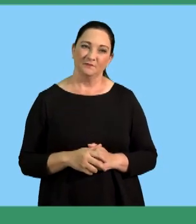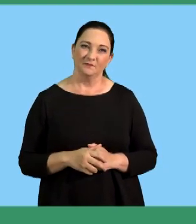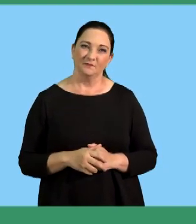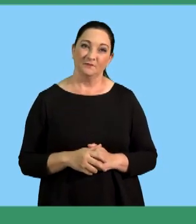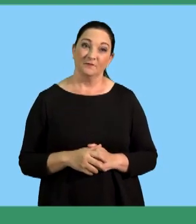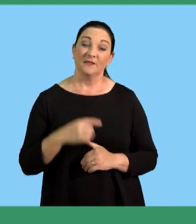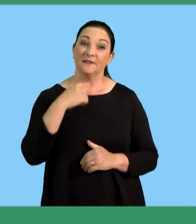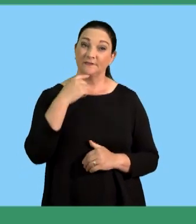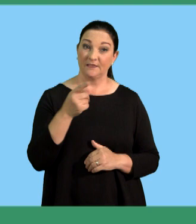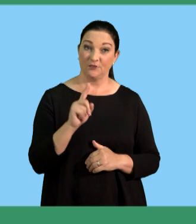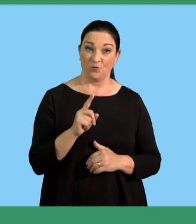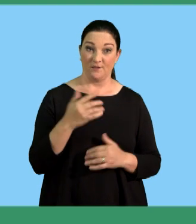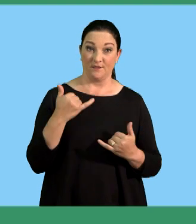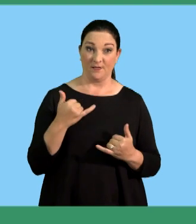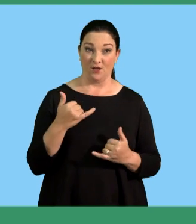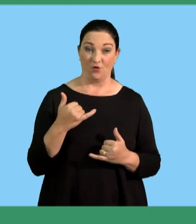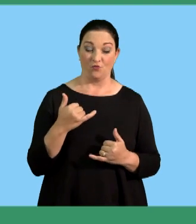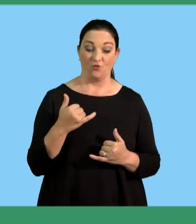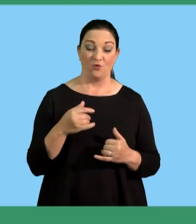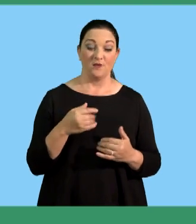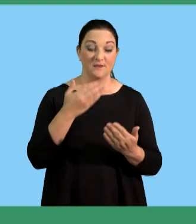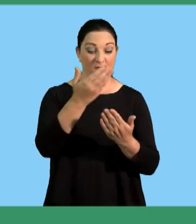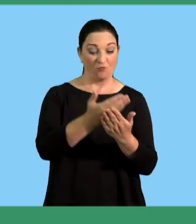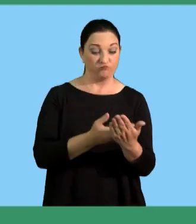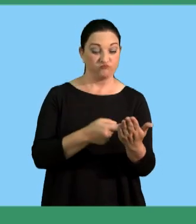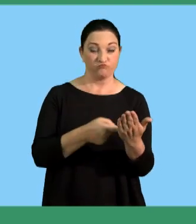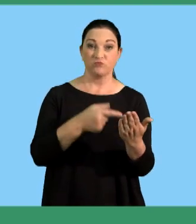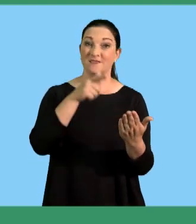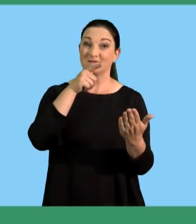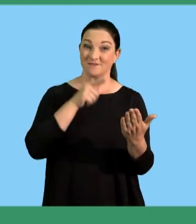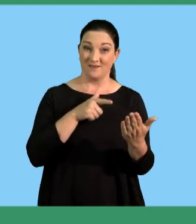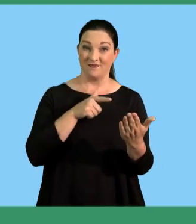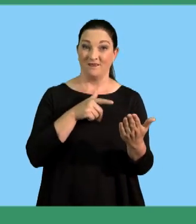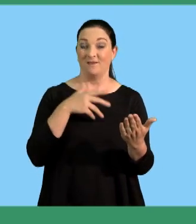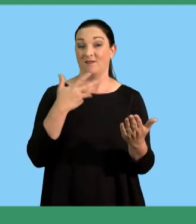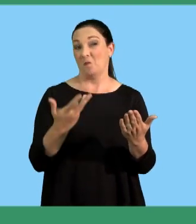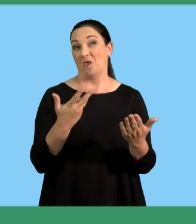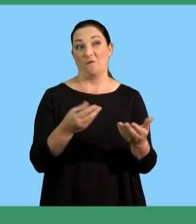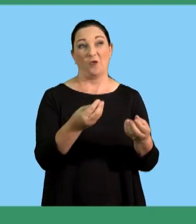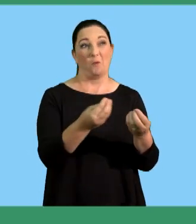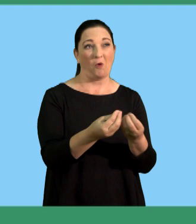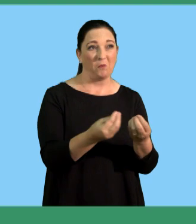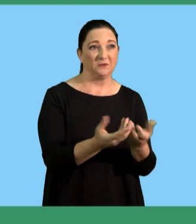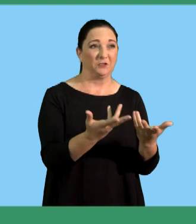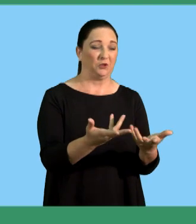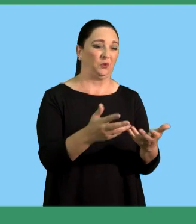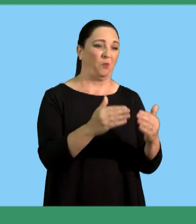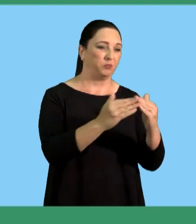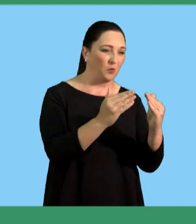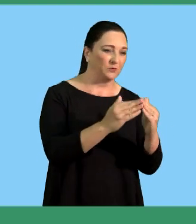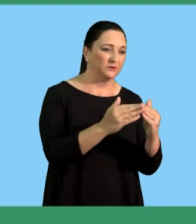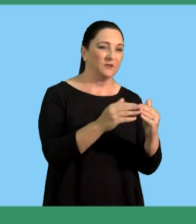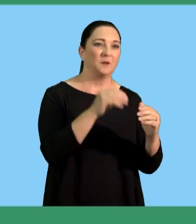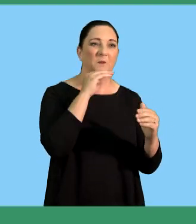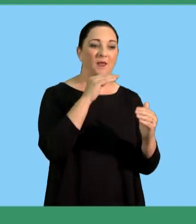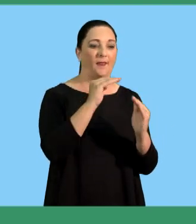is a stipulation set by the insurer which is applicable when property or goods is insured for